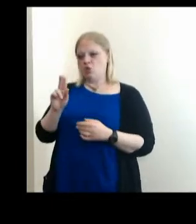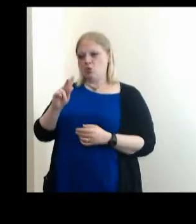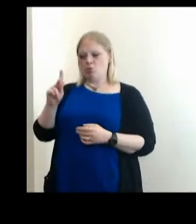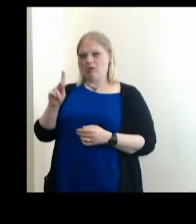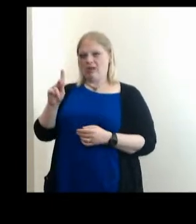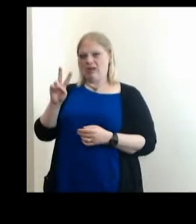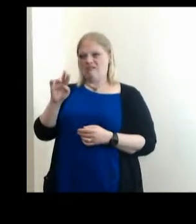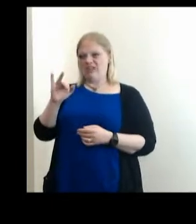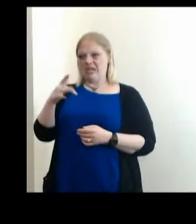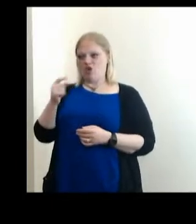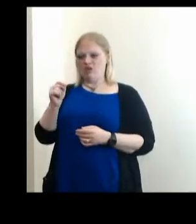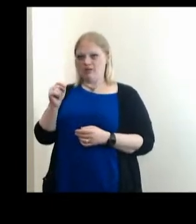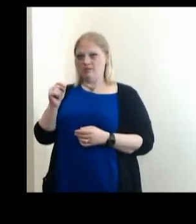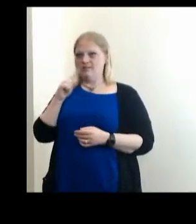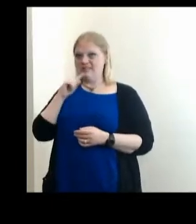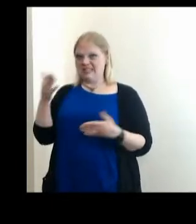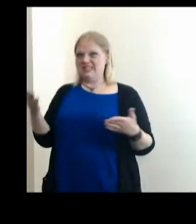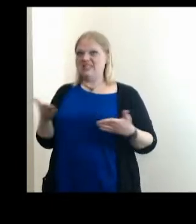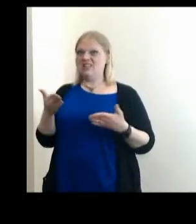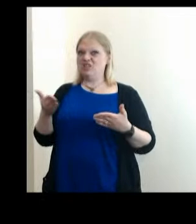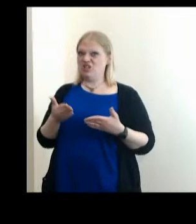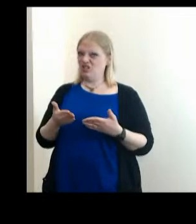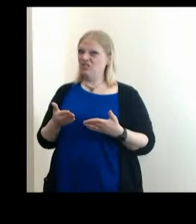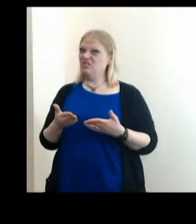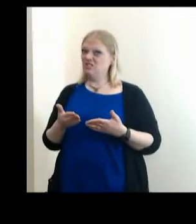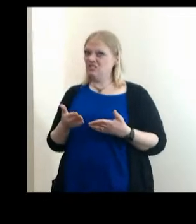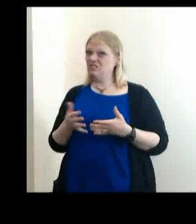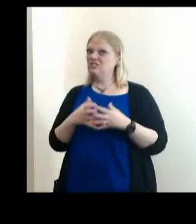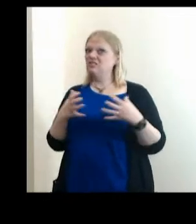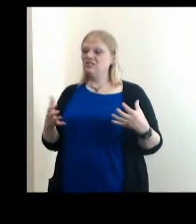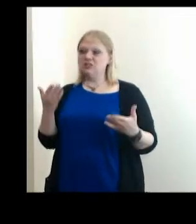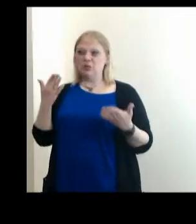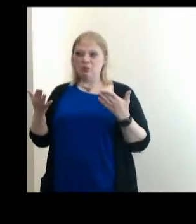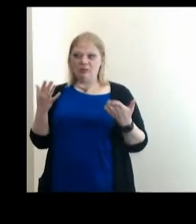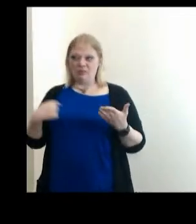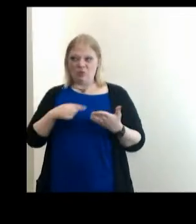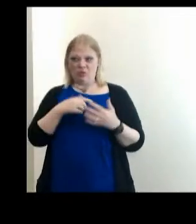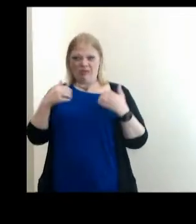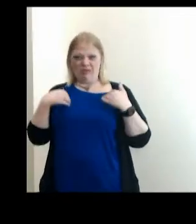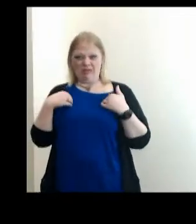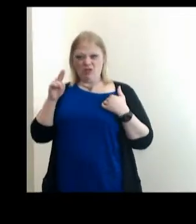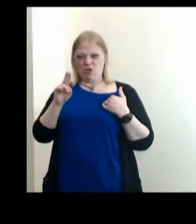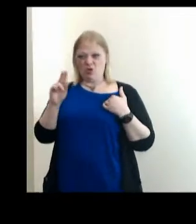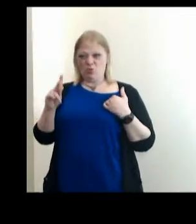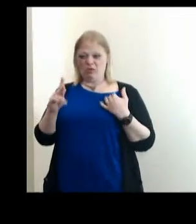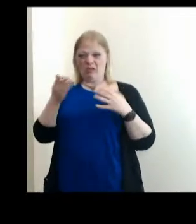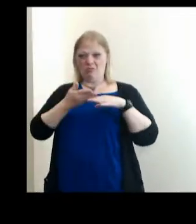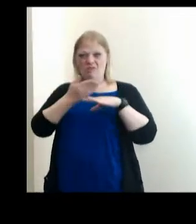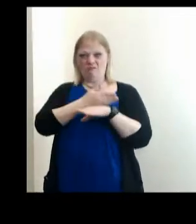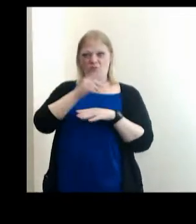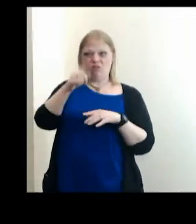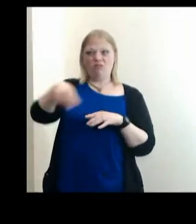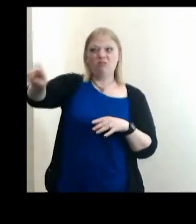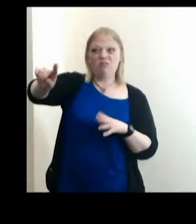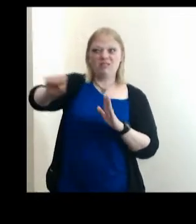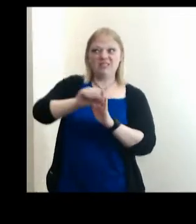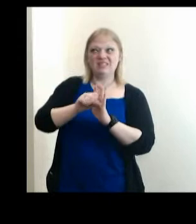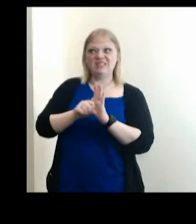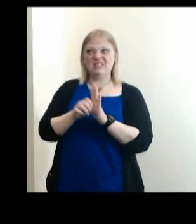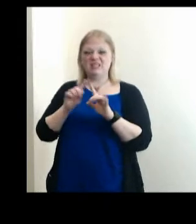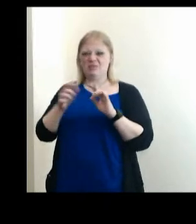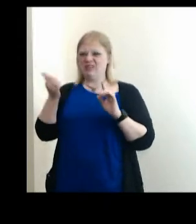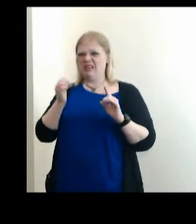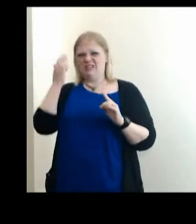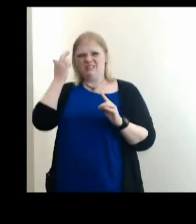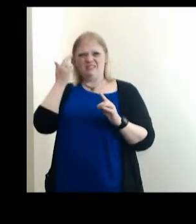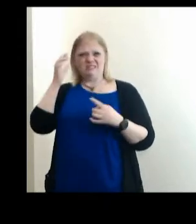to have taken hold here pretty good, maybe we got the UK variant before the rest of the state, but any